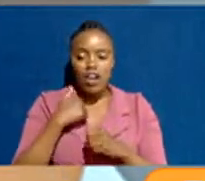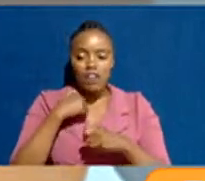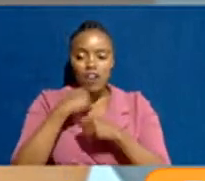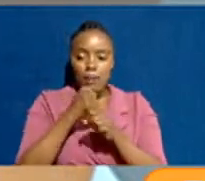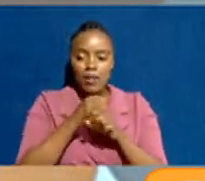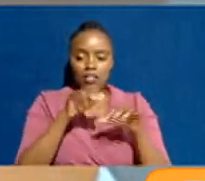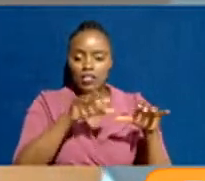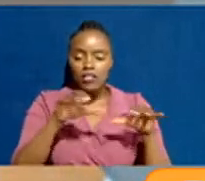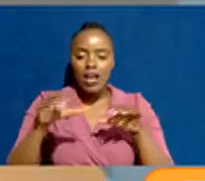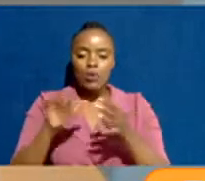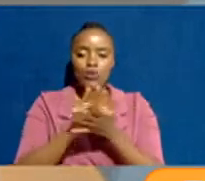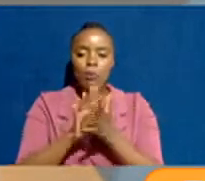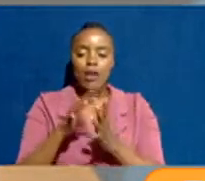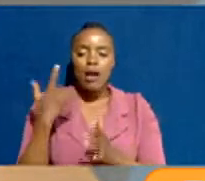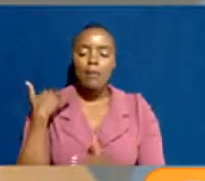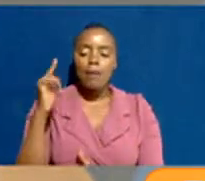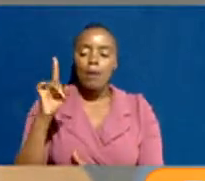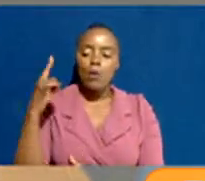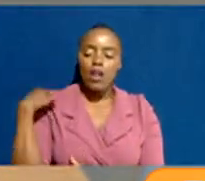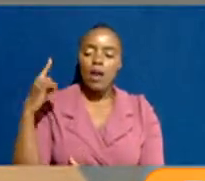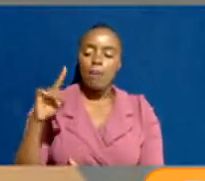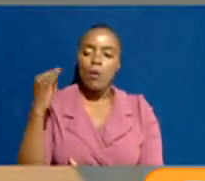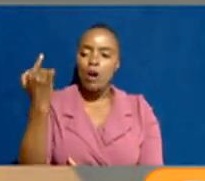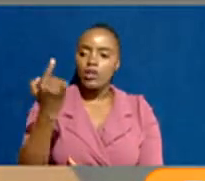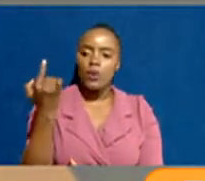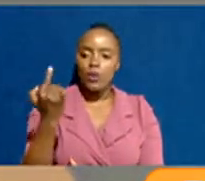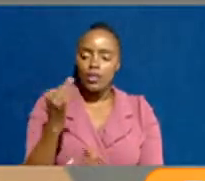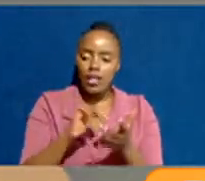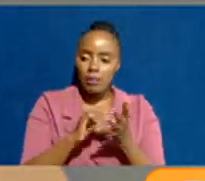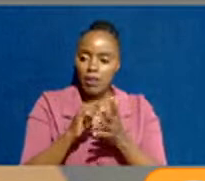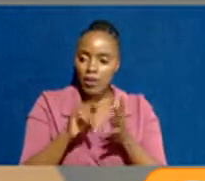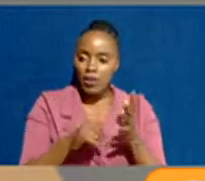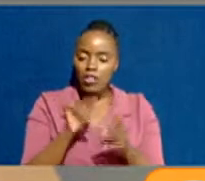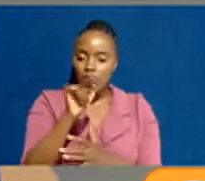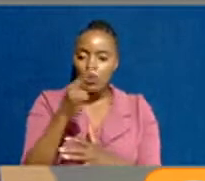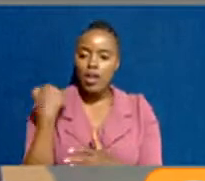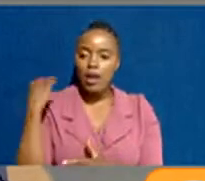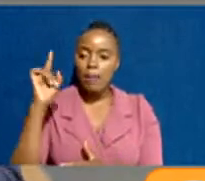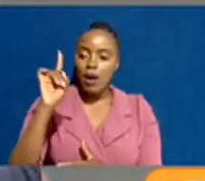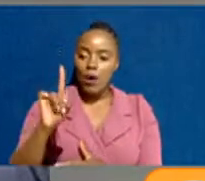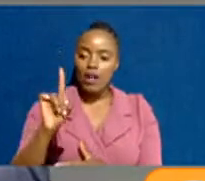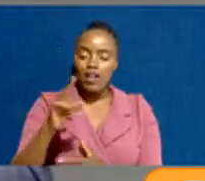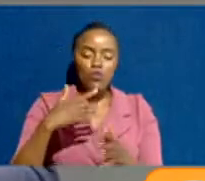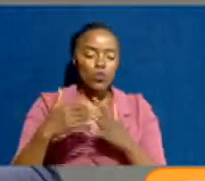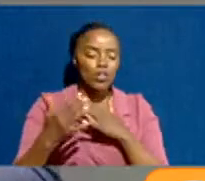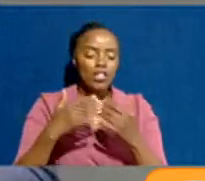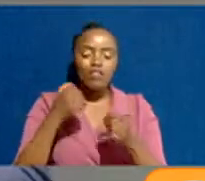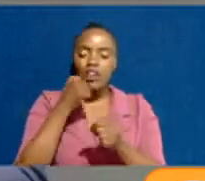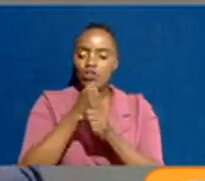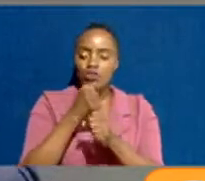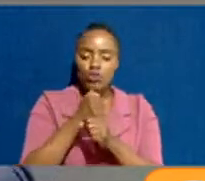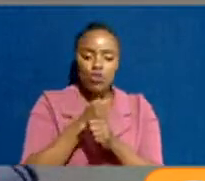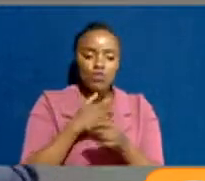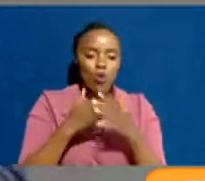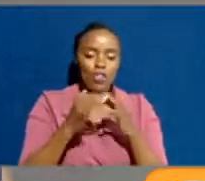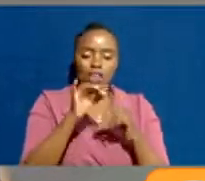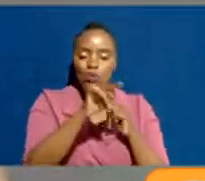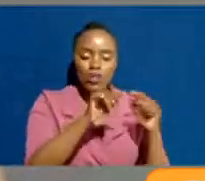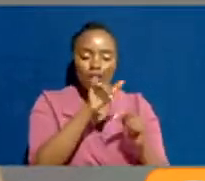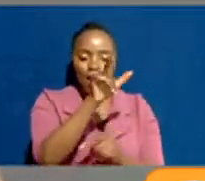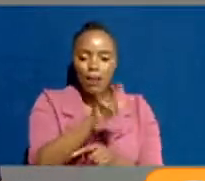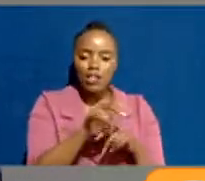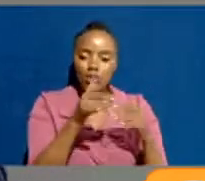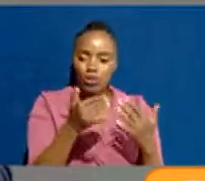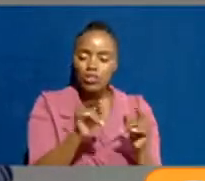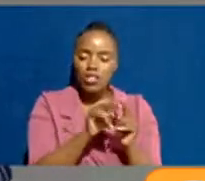struggling to be number one. Mm. Yes? So that you are number one no matter what you have to do. If you have to kill someone, if